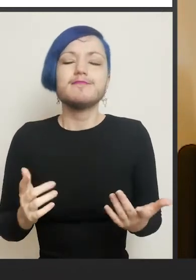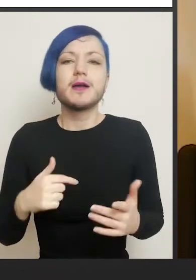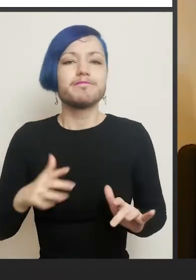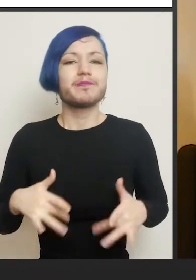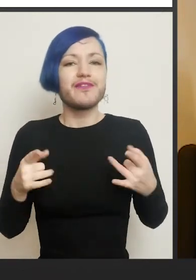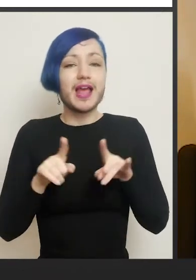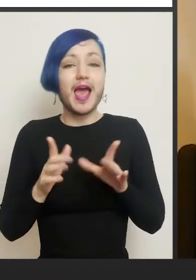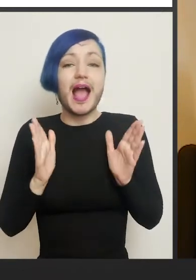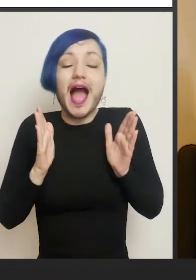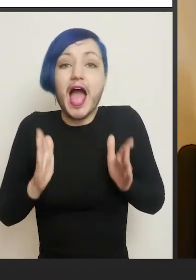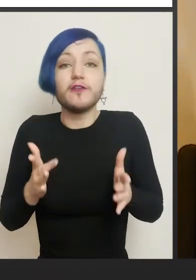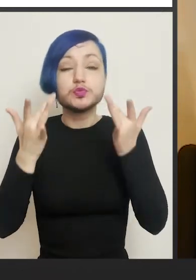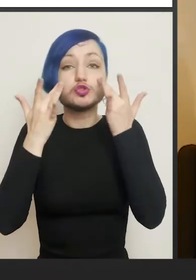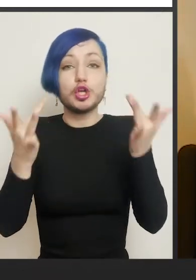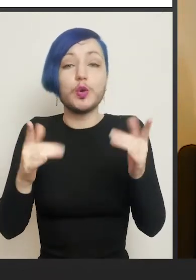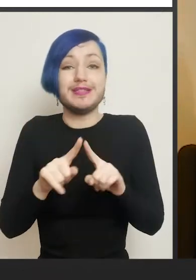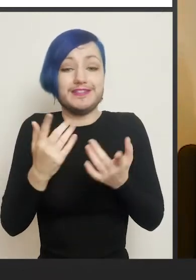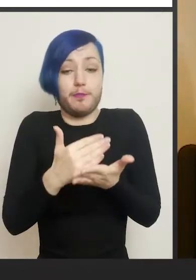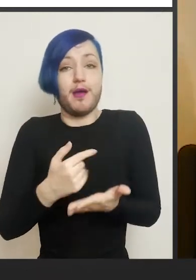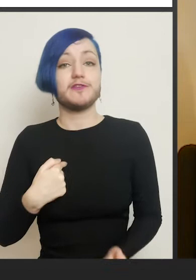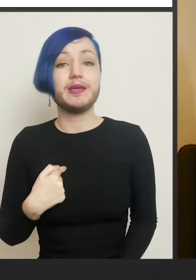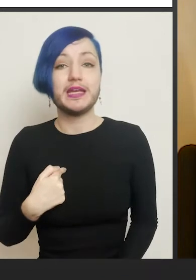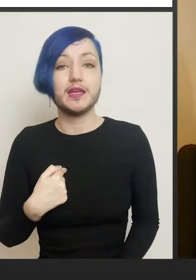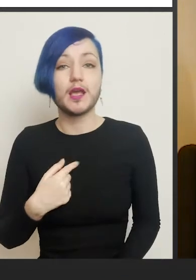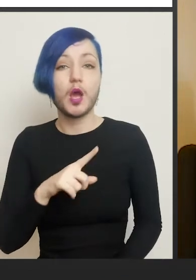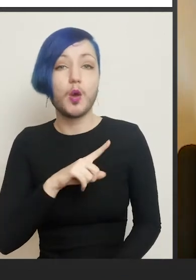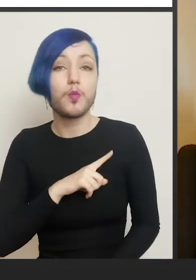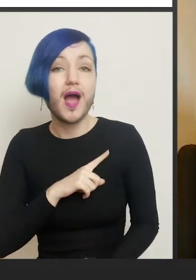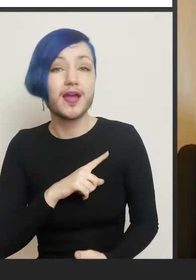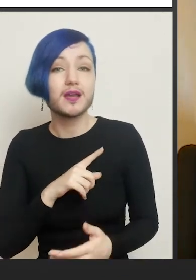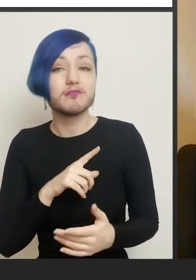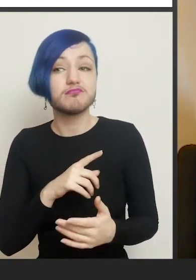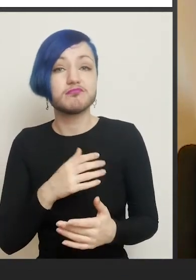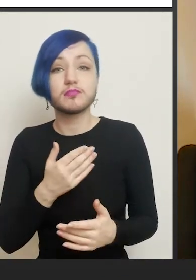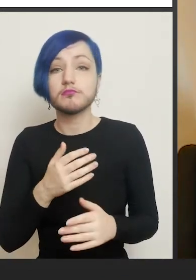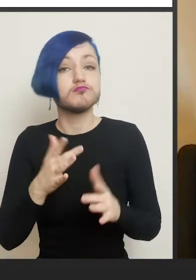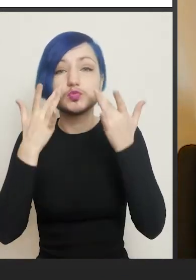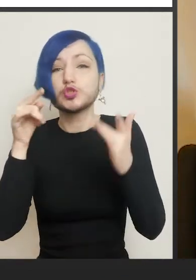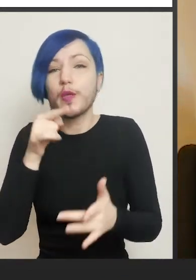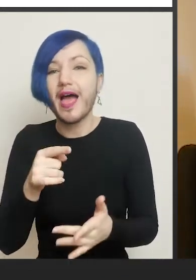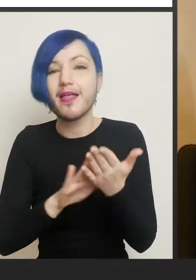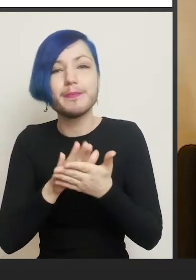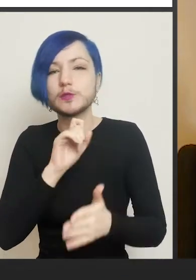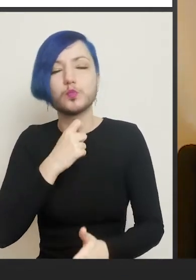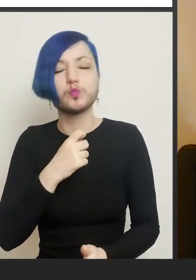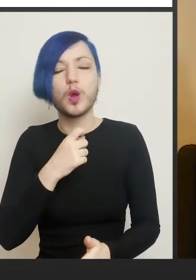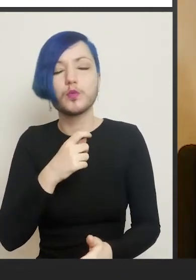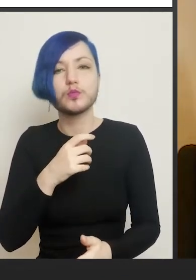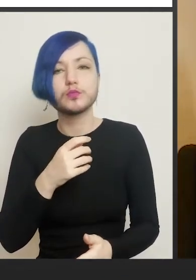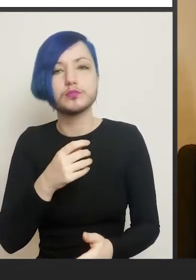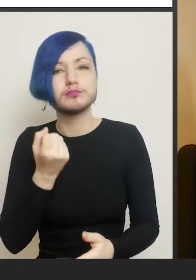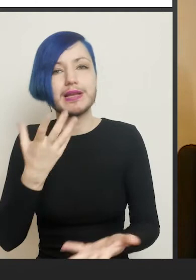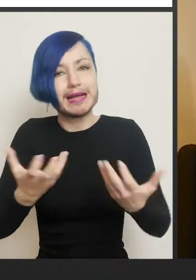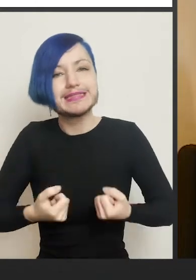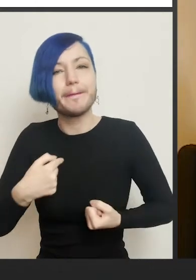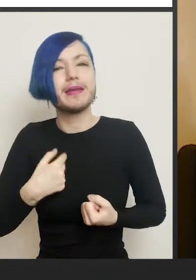I feel like I have to present all these sides of me, because otherwise I'm not enough to take seriously. Does that make sense? Especially because I'm